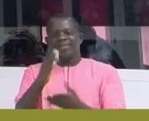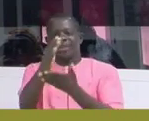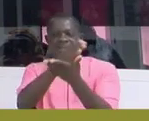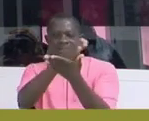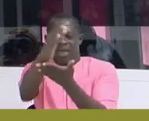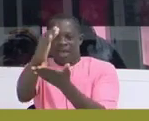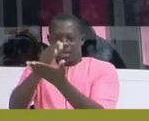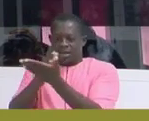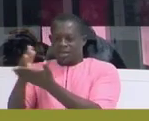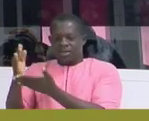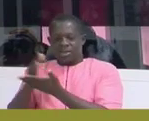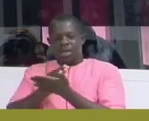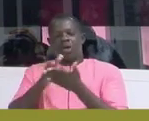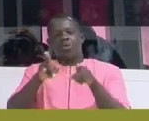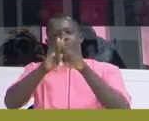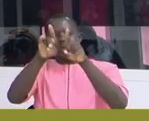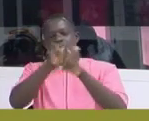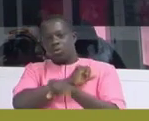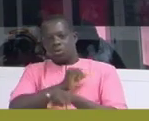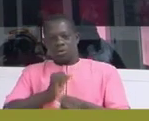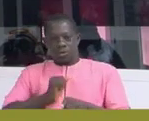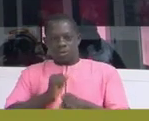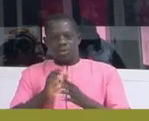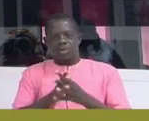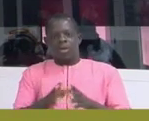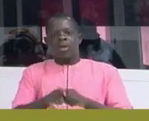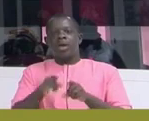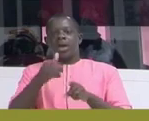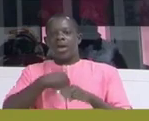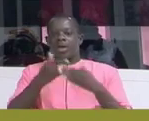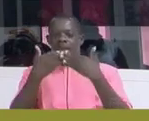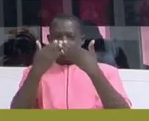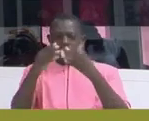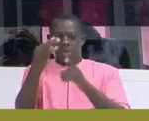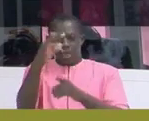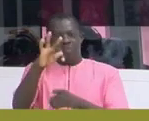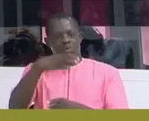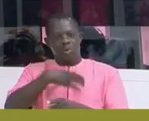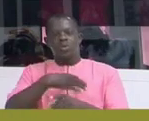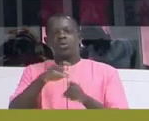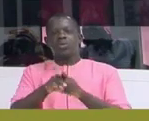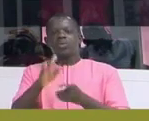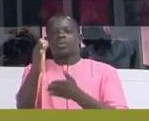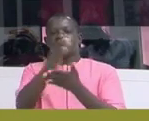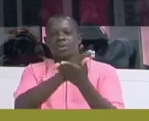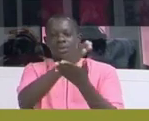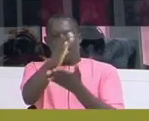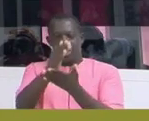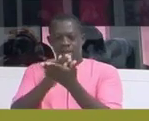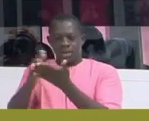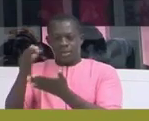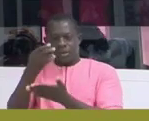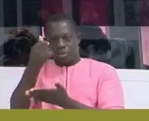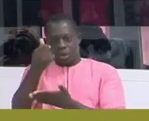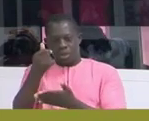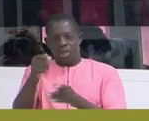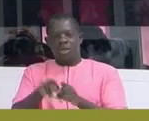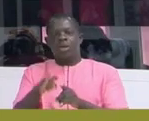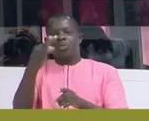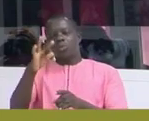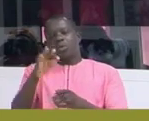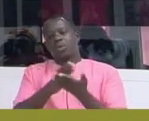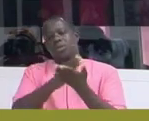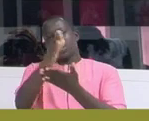in. I said in the 2000 we also share that amongst ourselves. I said to him but when we are